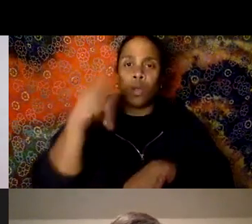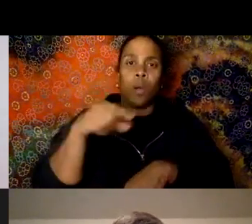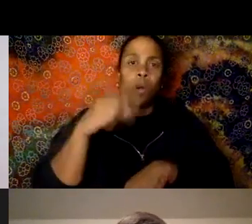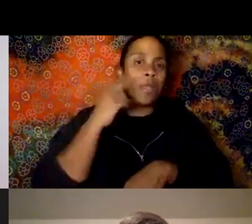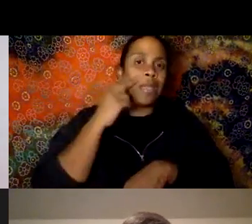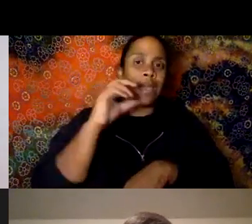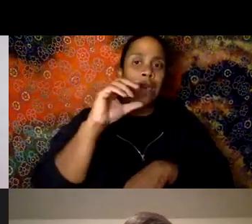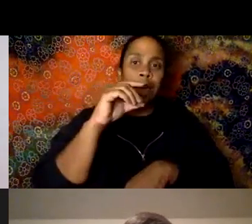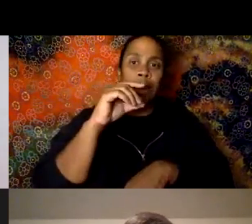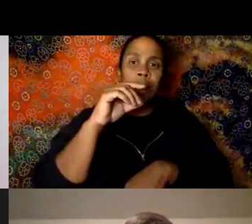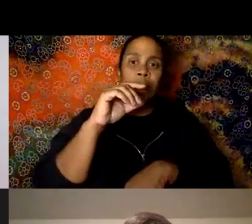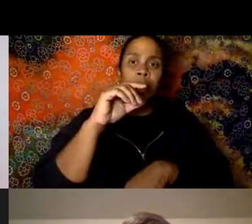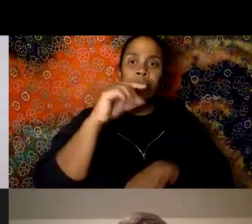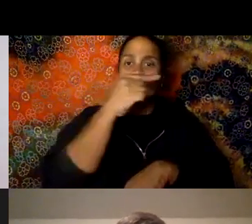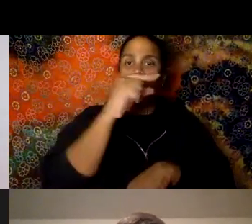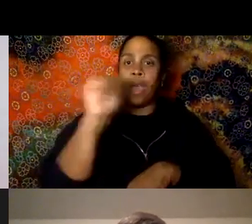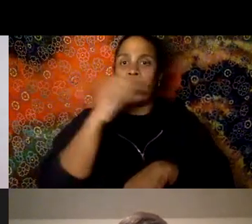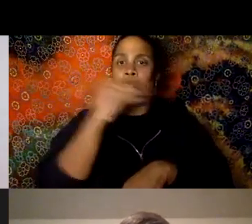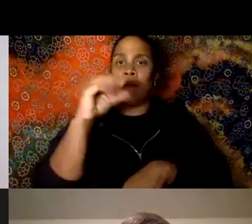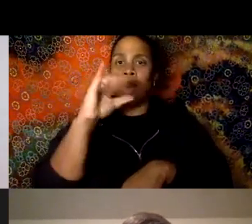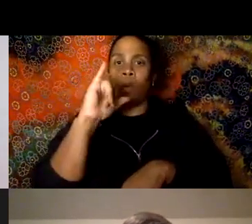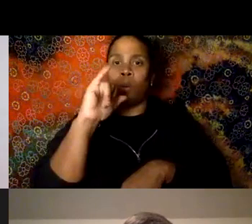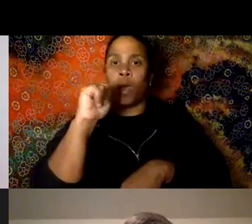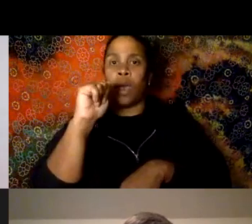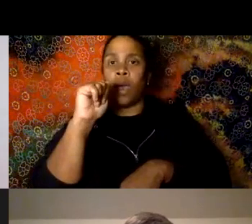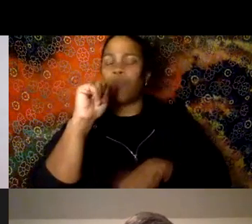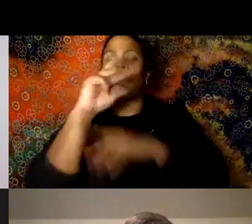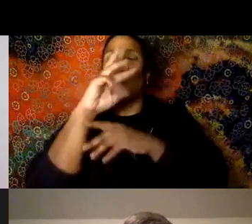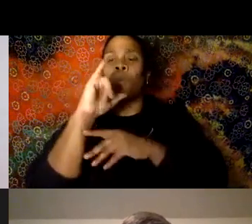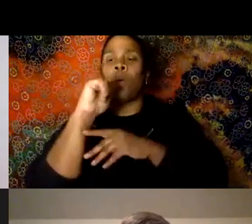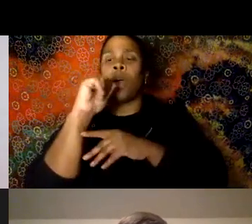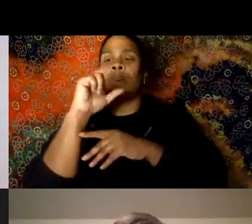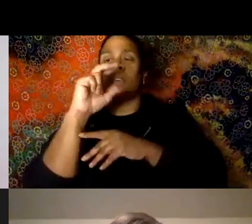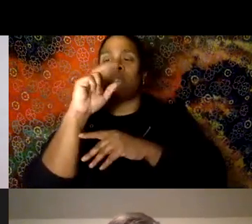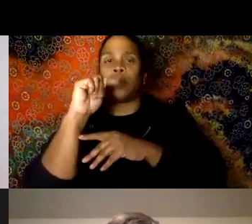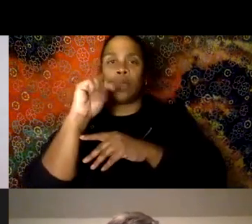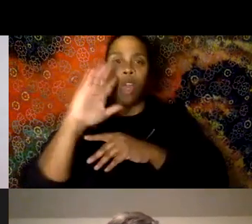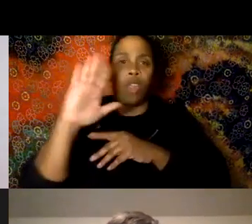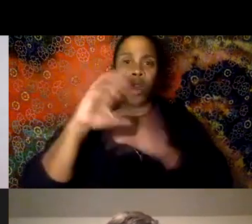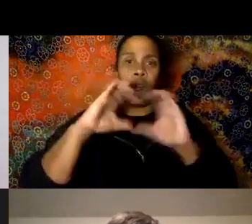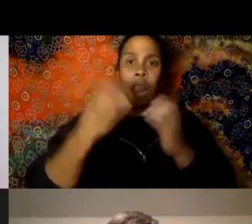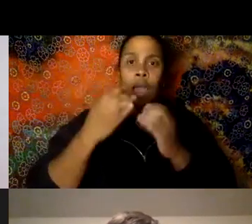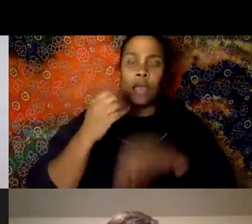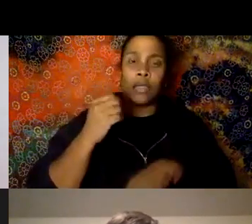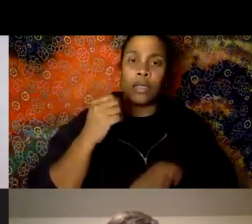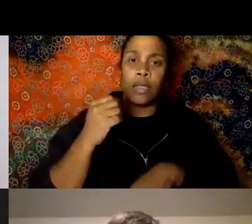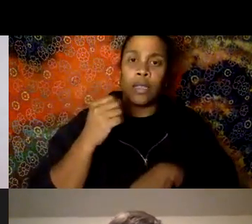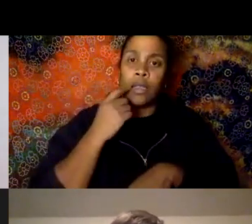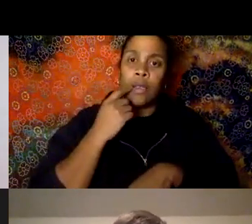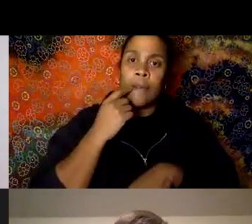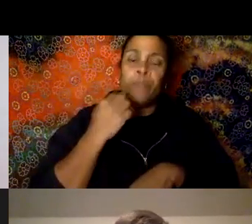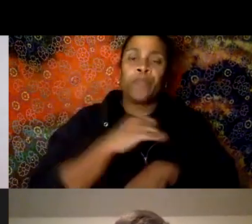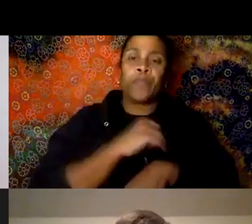well. And I'm going to put in the chat once again, if you'd like to leave a tip for the interpreter, that would be very much